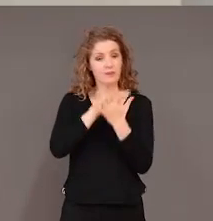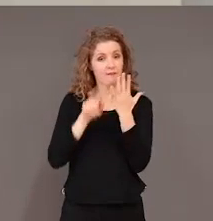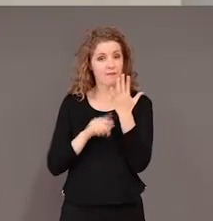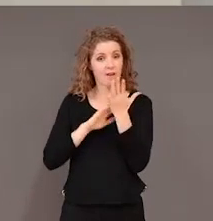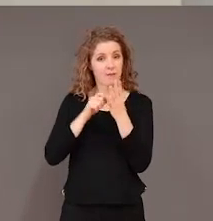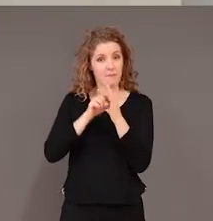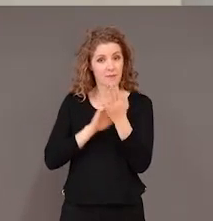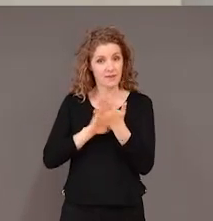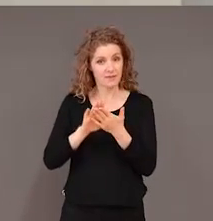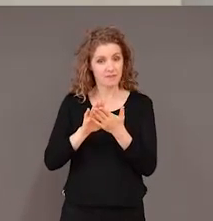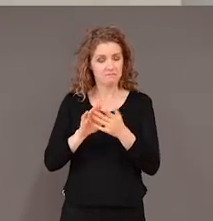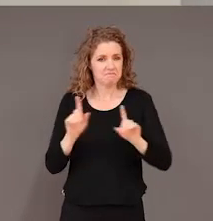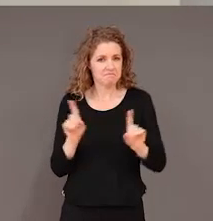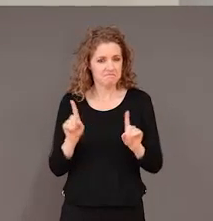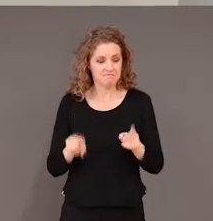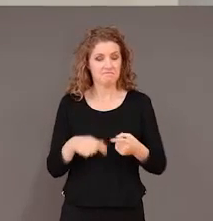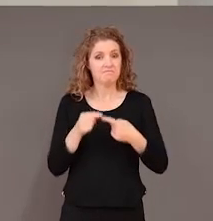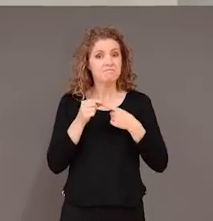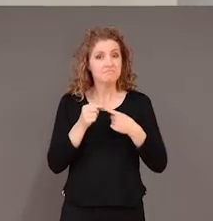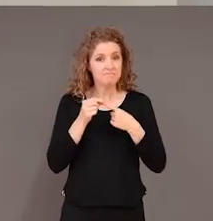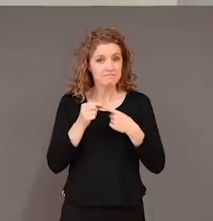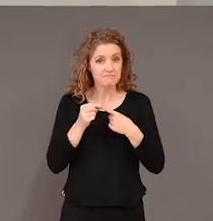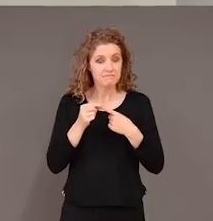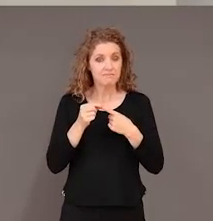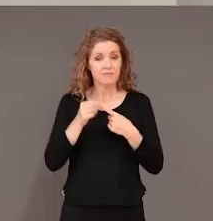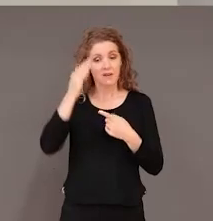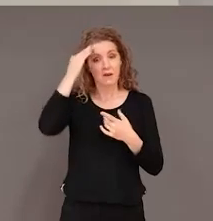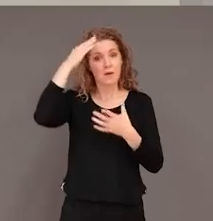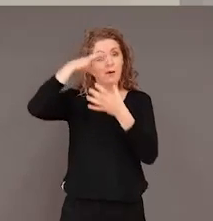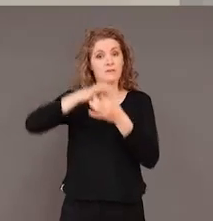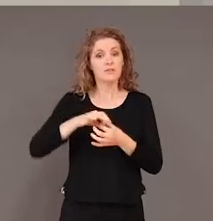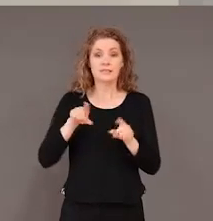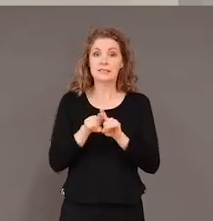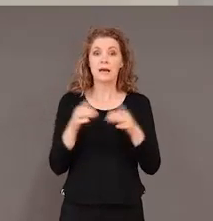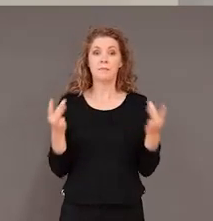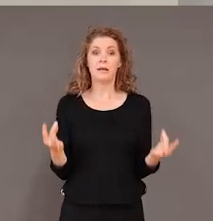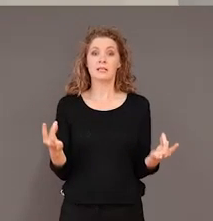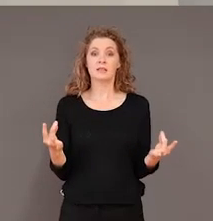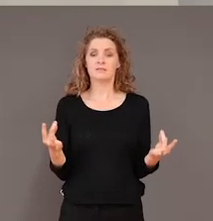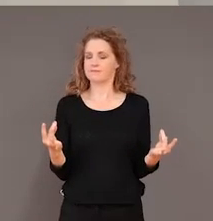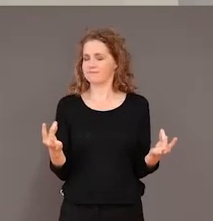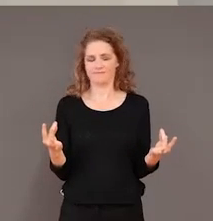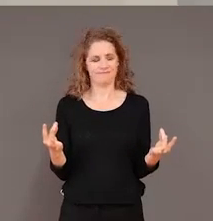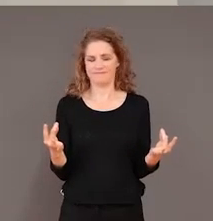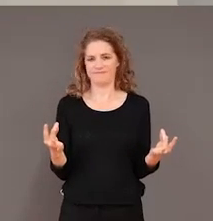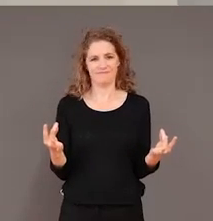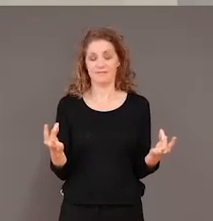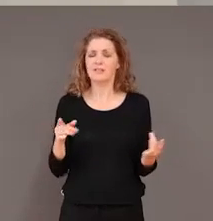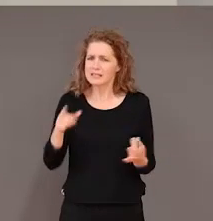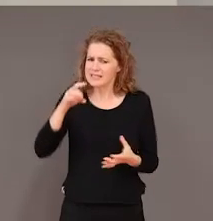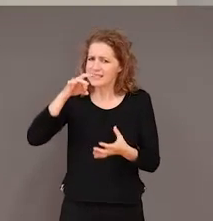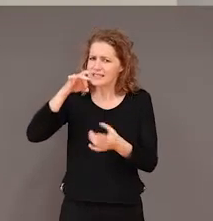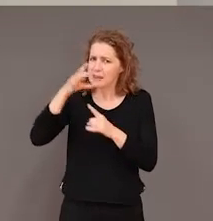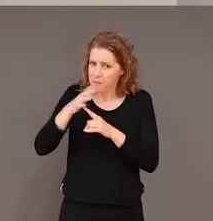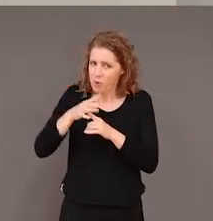five myths that he identifies are these. Number one, that mindfulness is meditation. It may be an